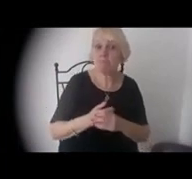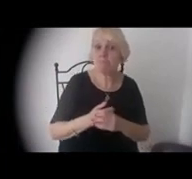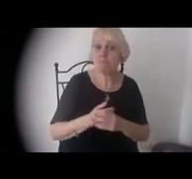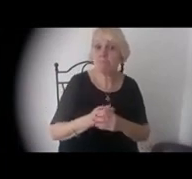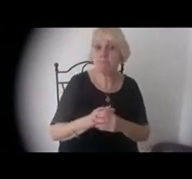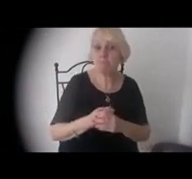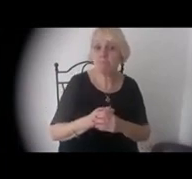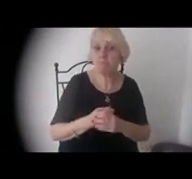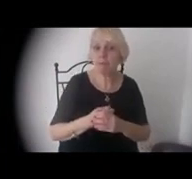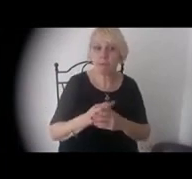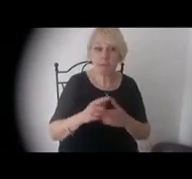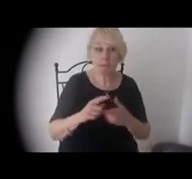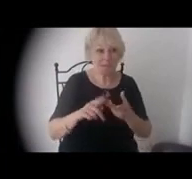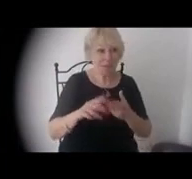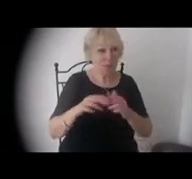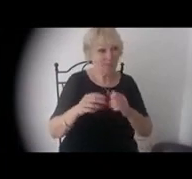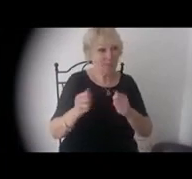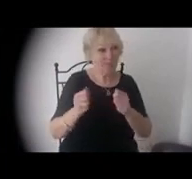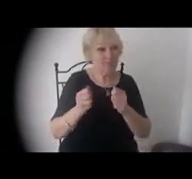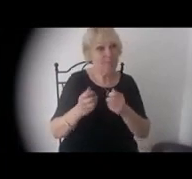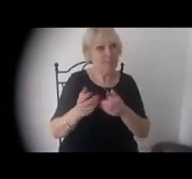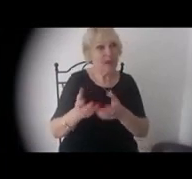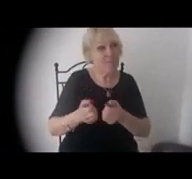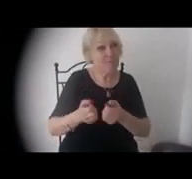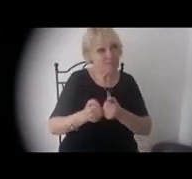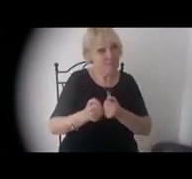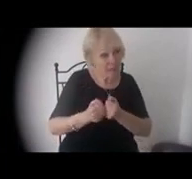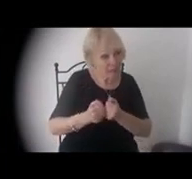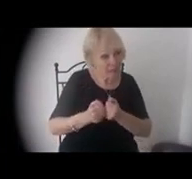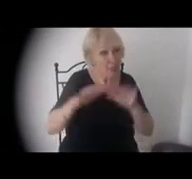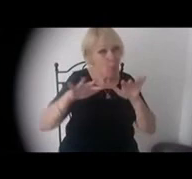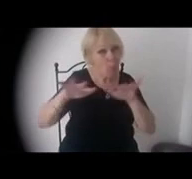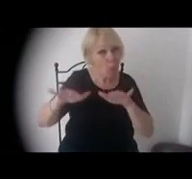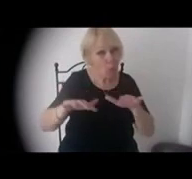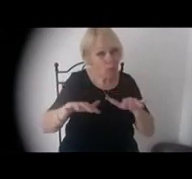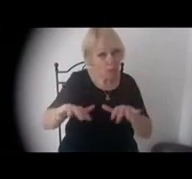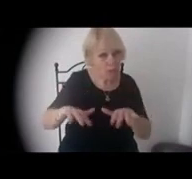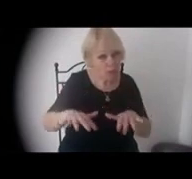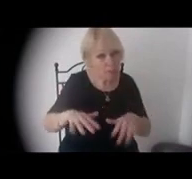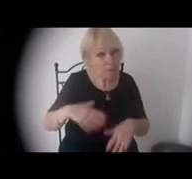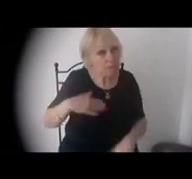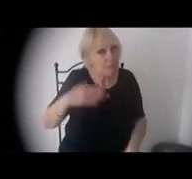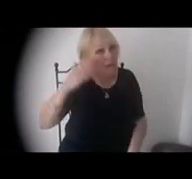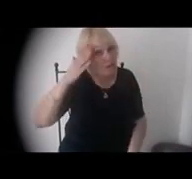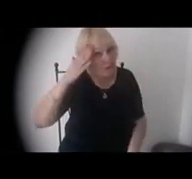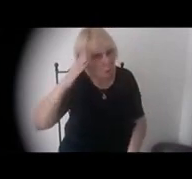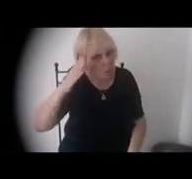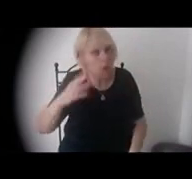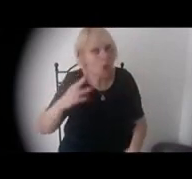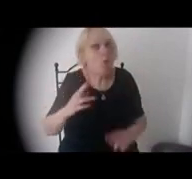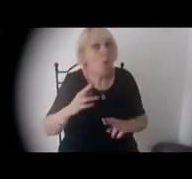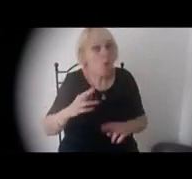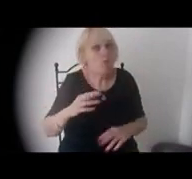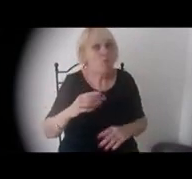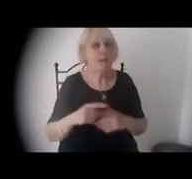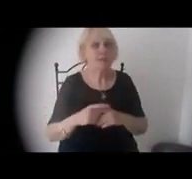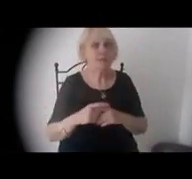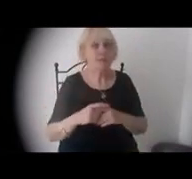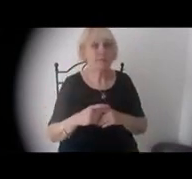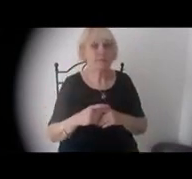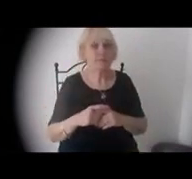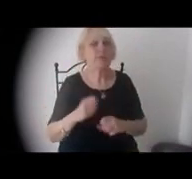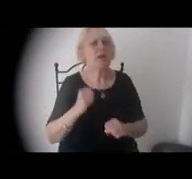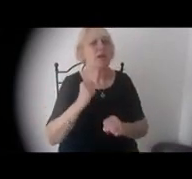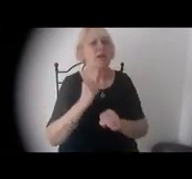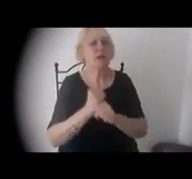be available in the autumn term is still for decision, but we're hopeful. So the Department for Education has just launched, I think announcing